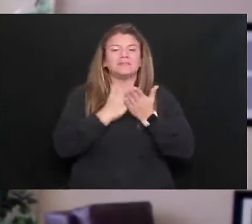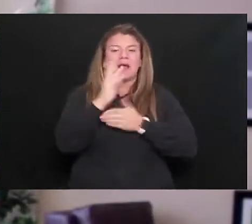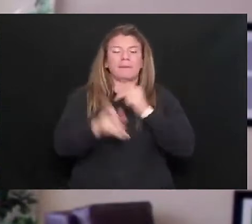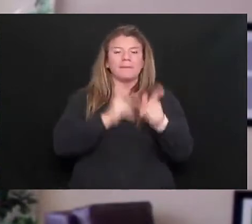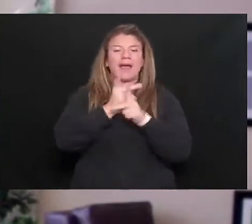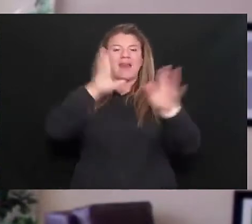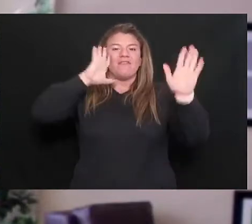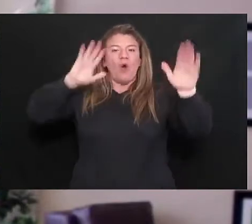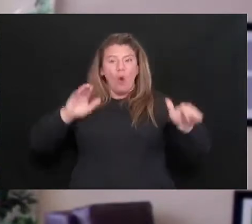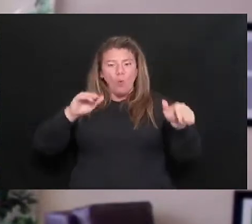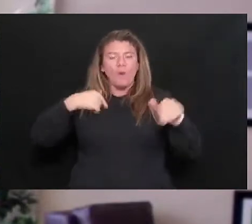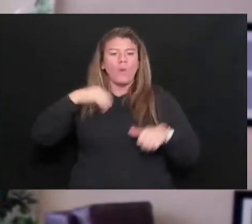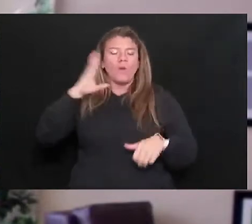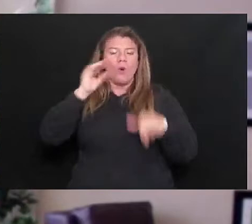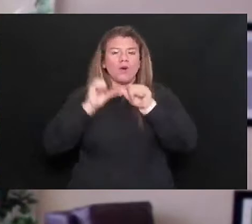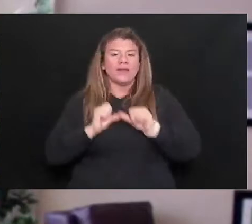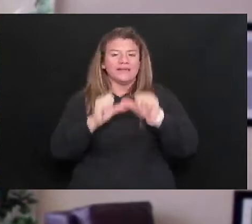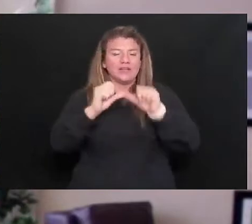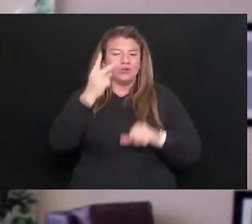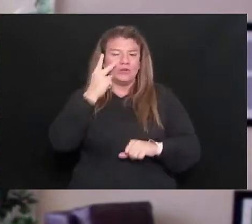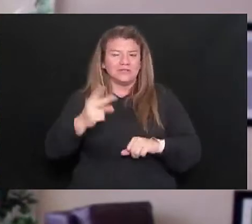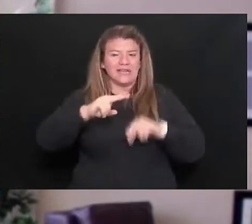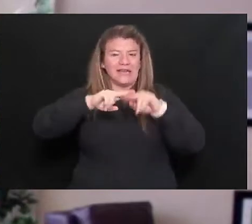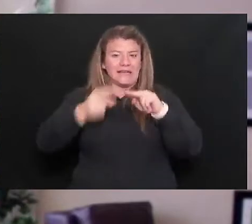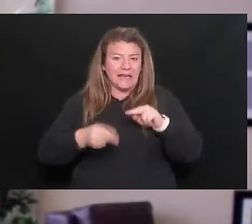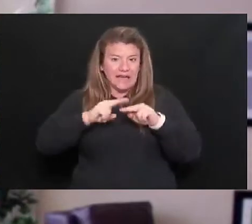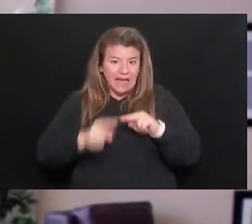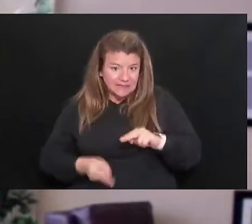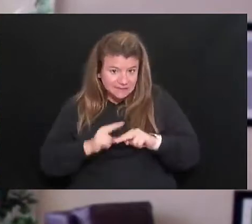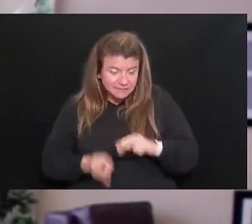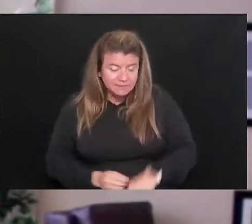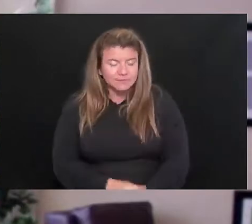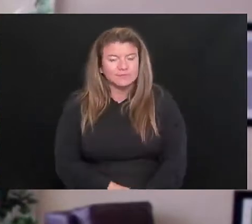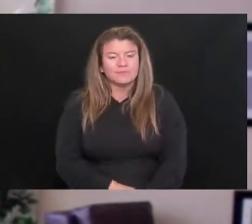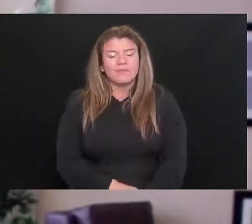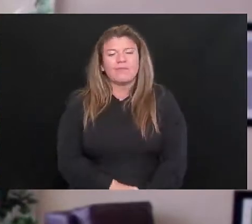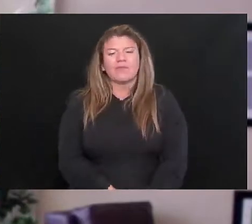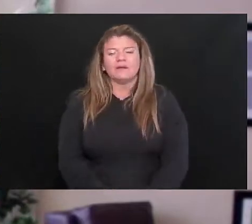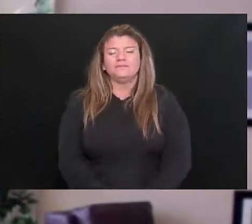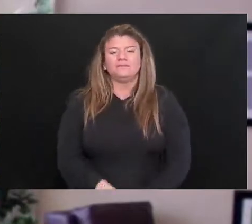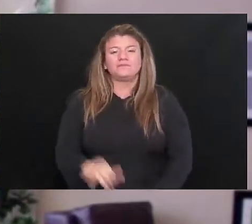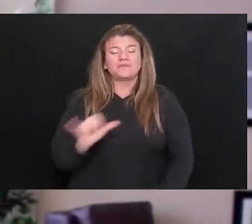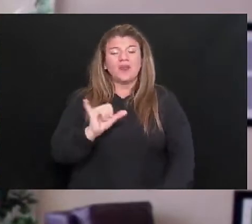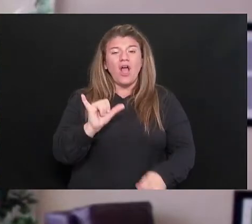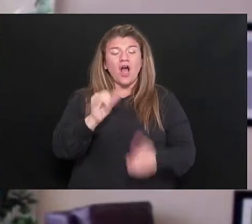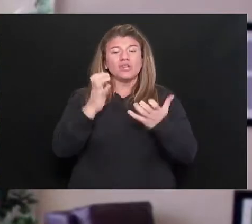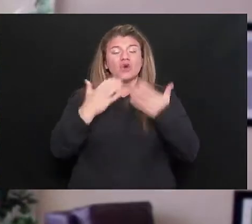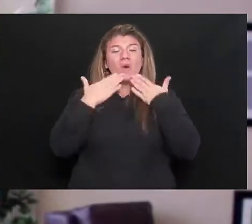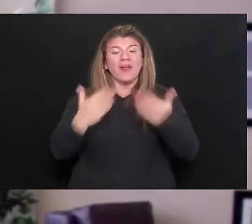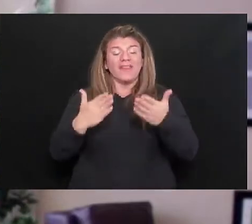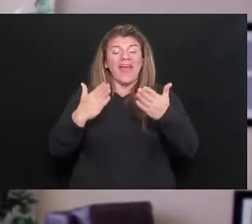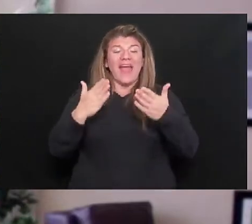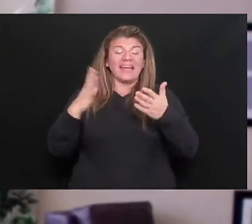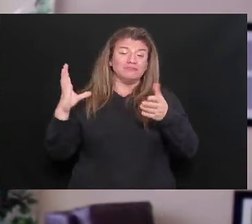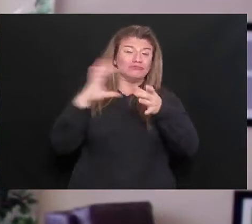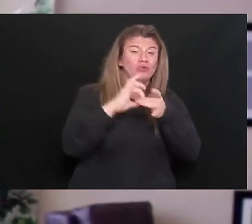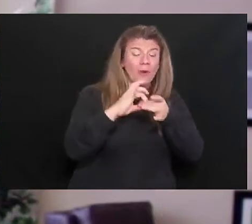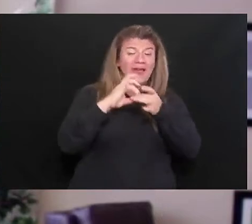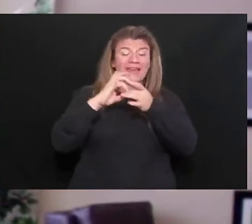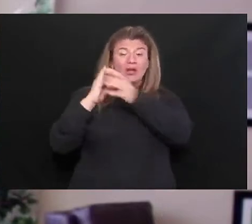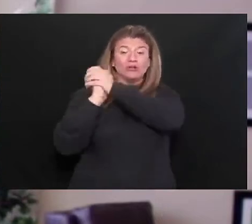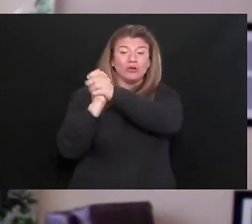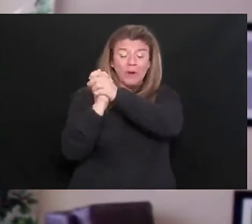will continue to see declines. I also want to join the governor in congratulating all of our